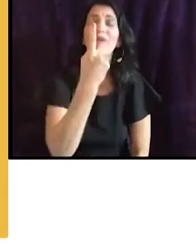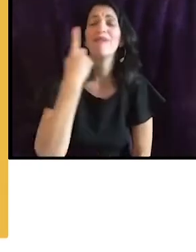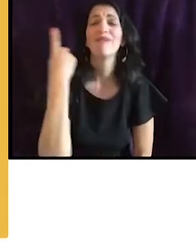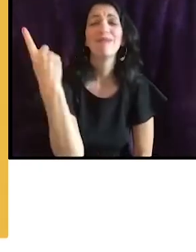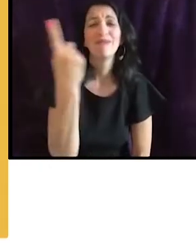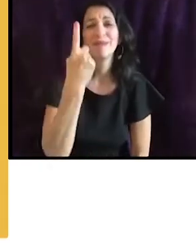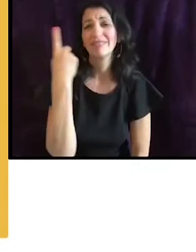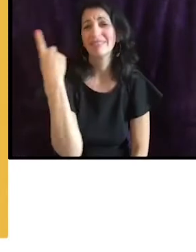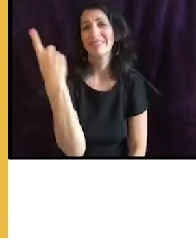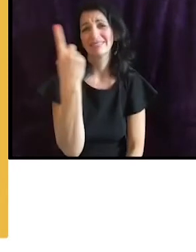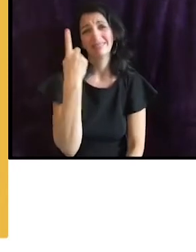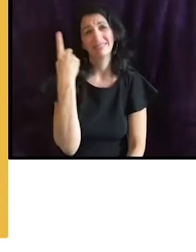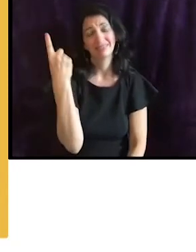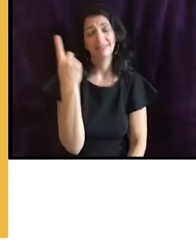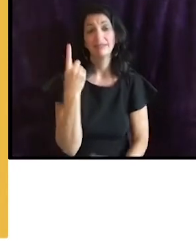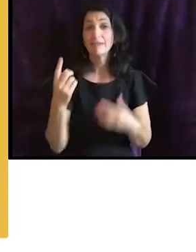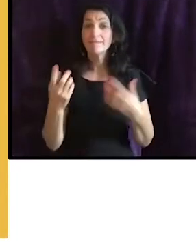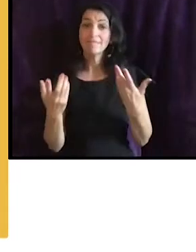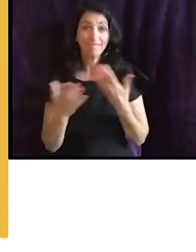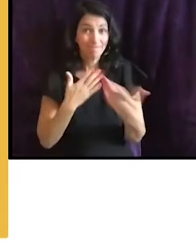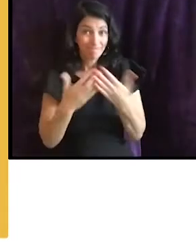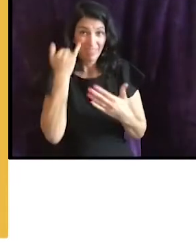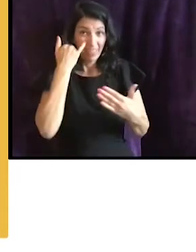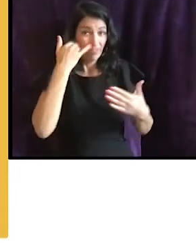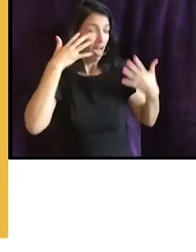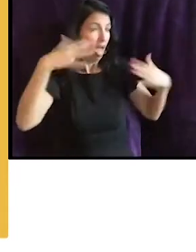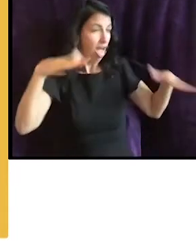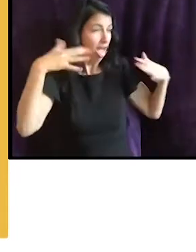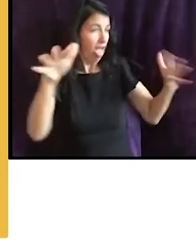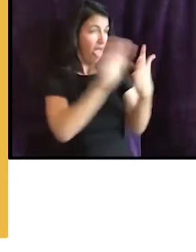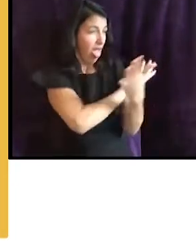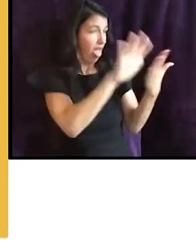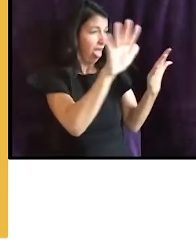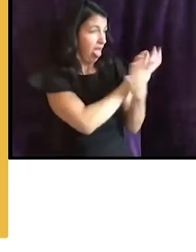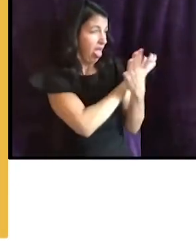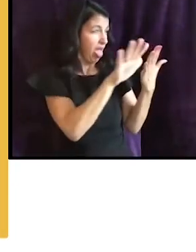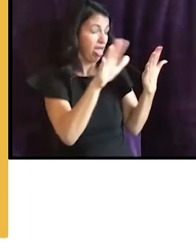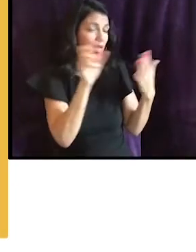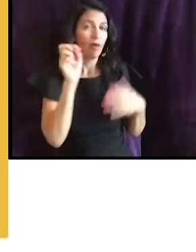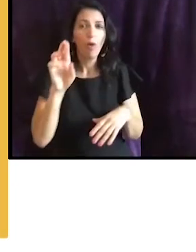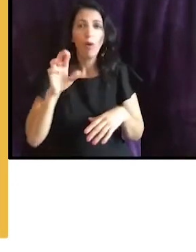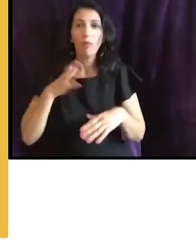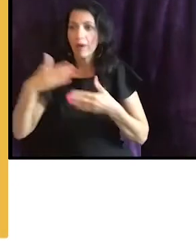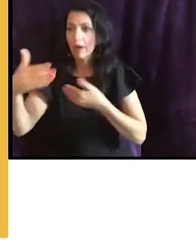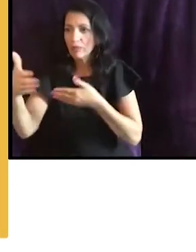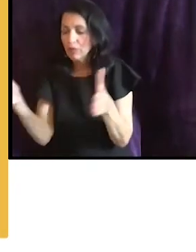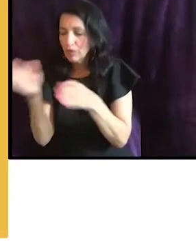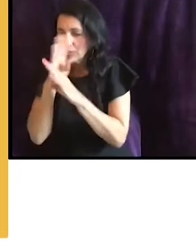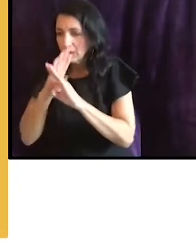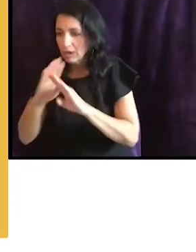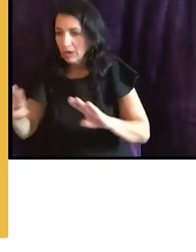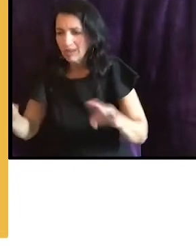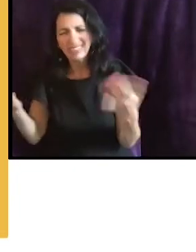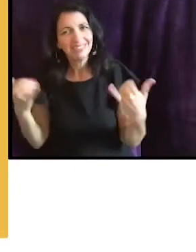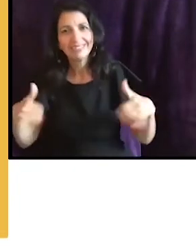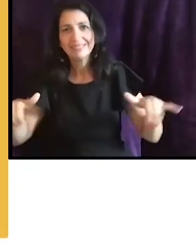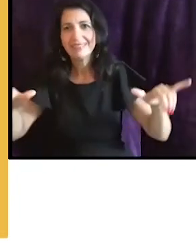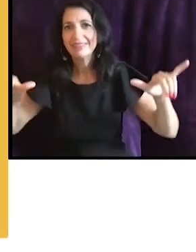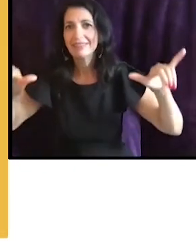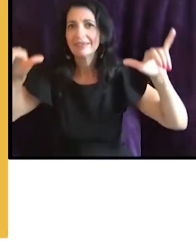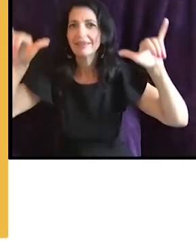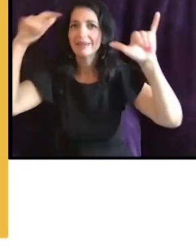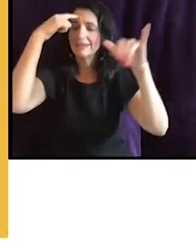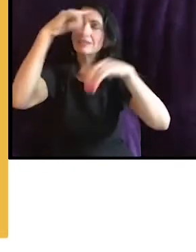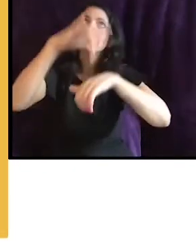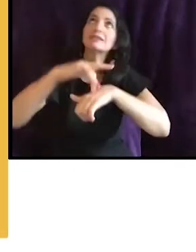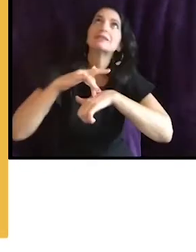I go? In the roaring traffic's boom, in the silence of my lonely room,